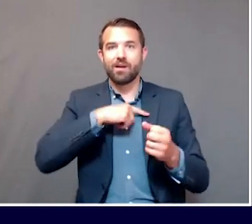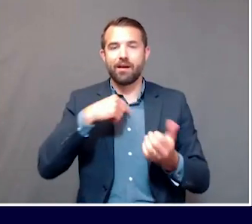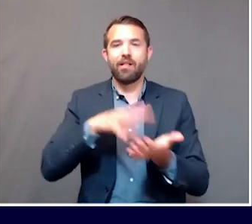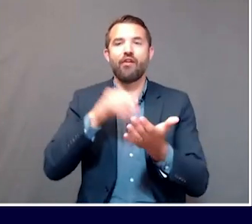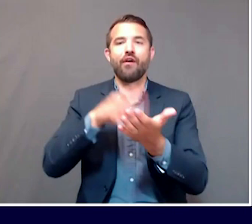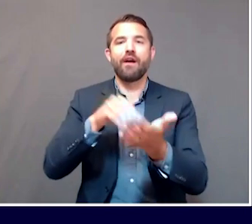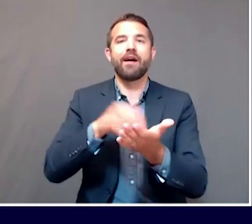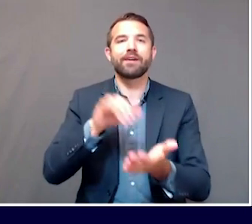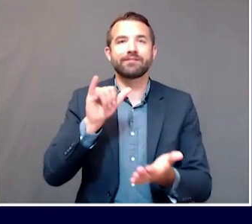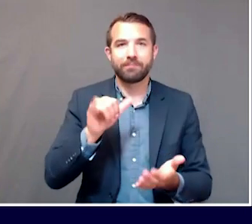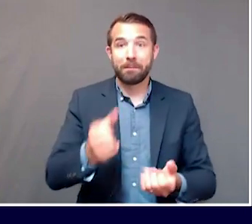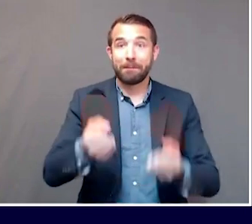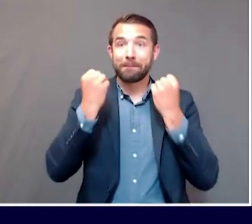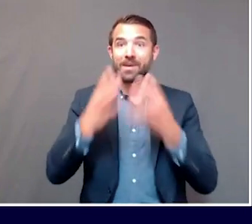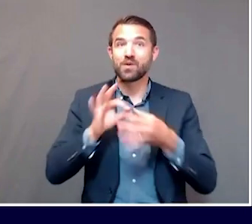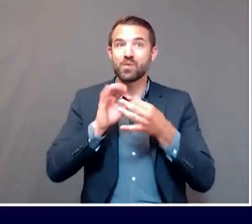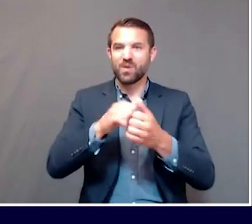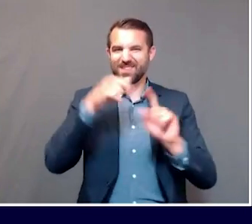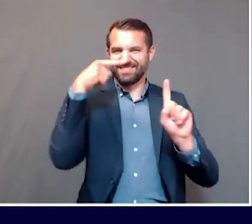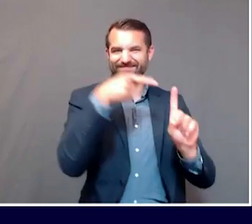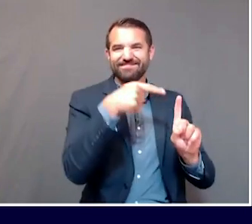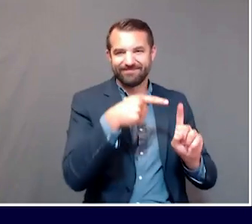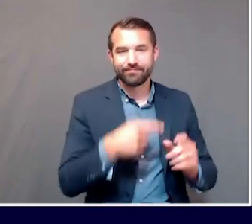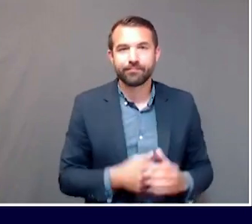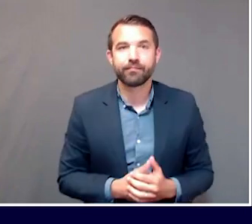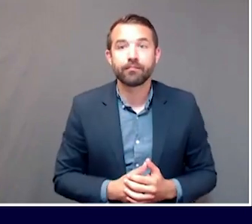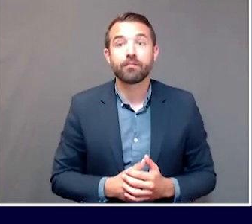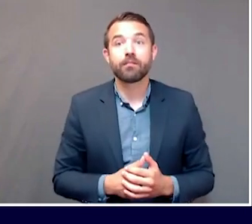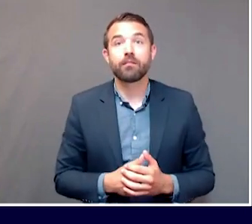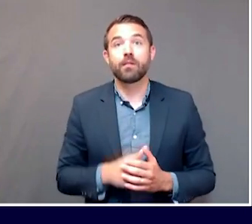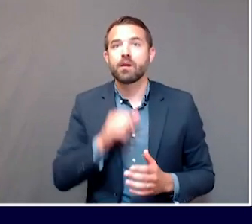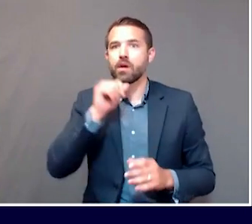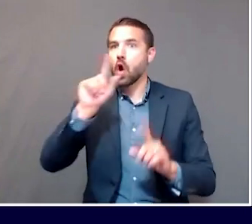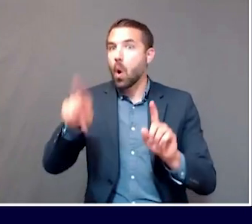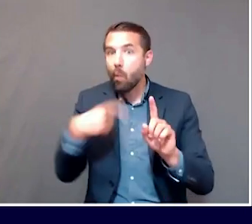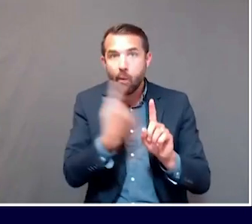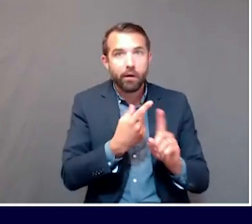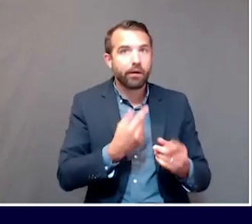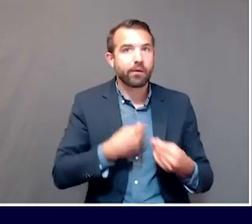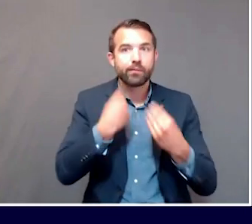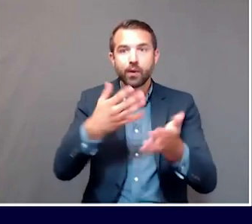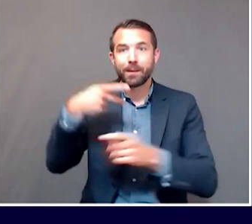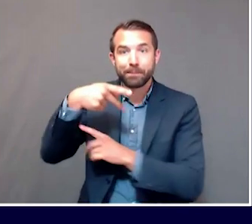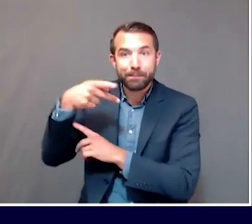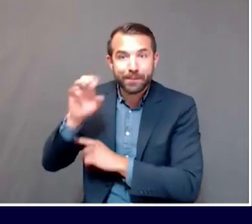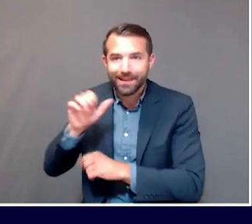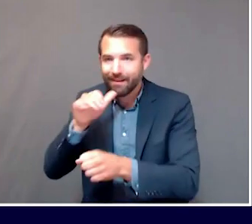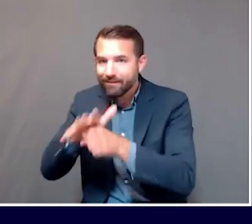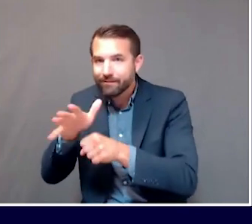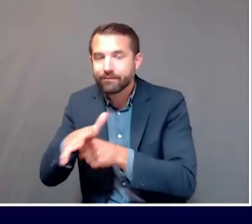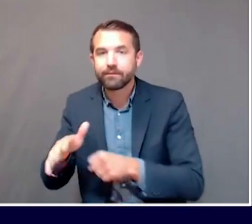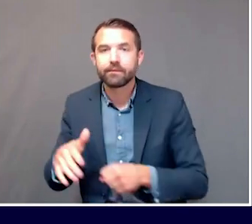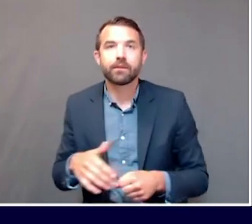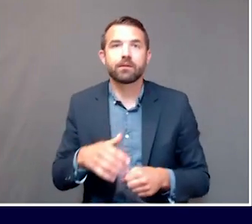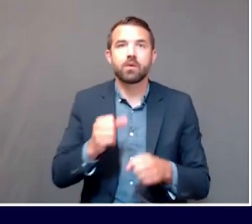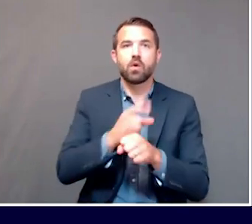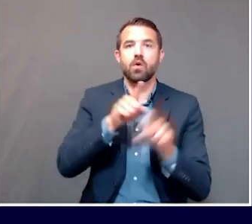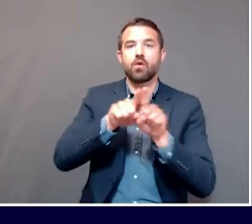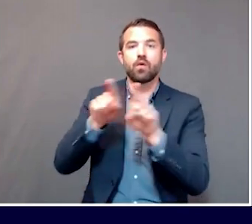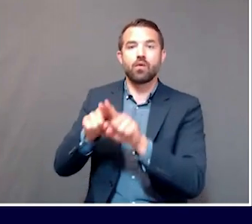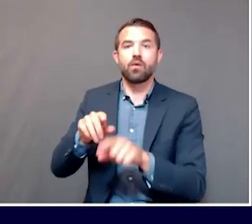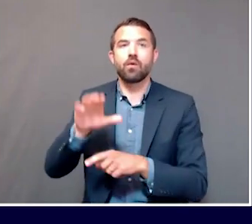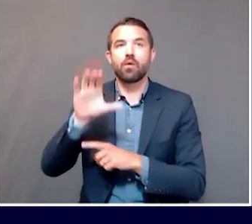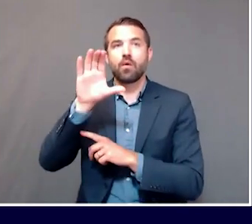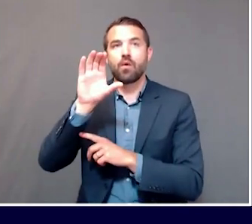just better provision of PPE, but things like cohorting patients, proactive testing of staff for COVID-19, so they